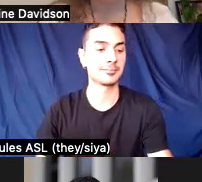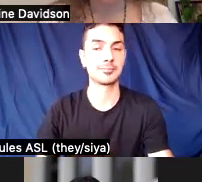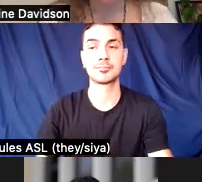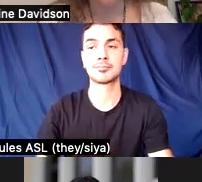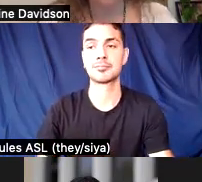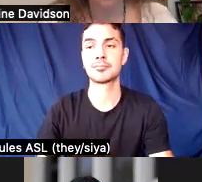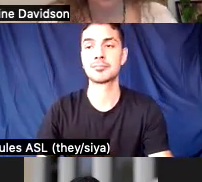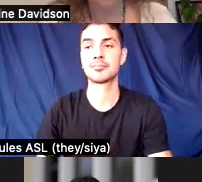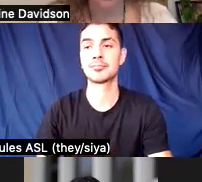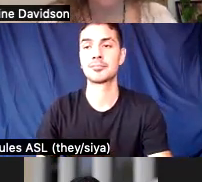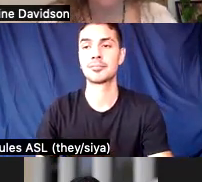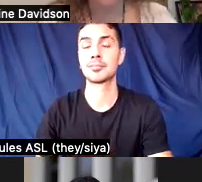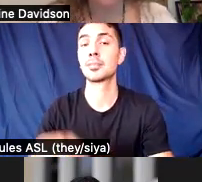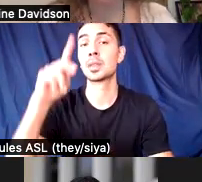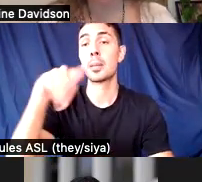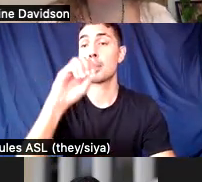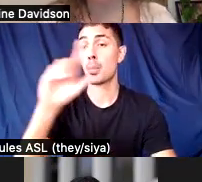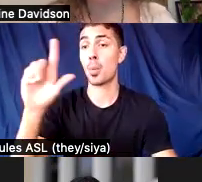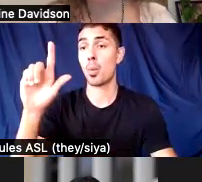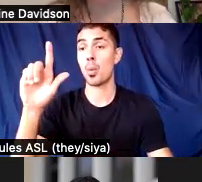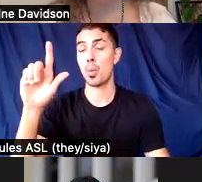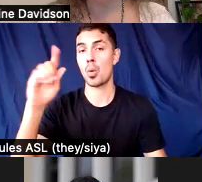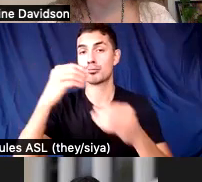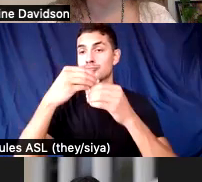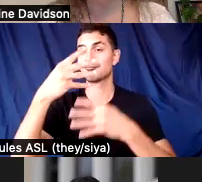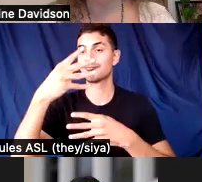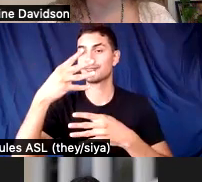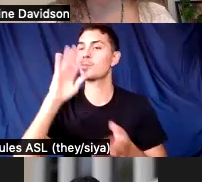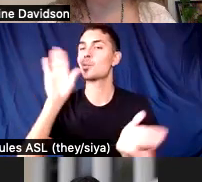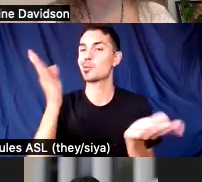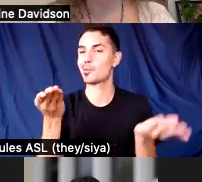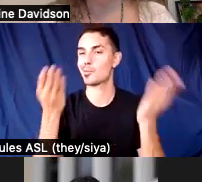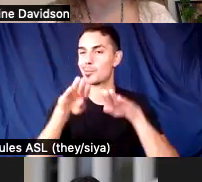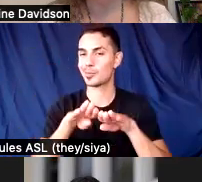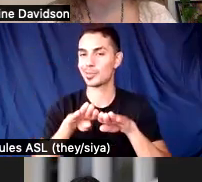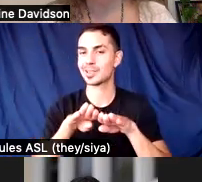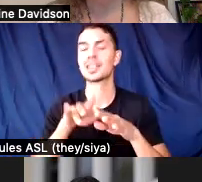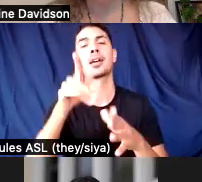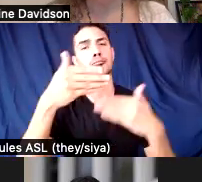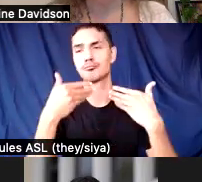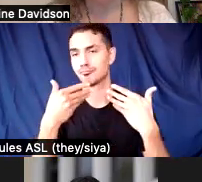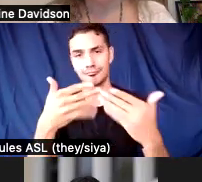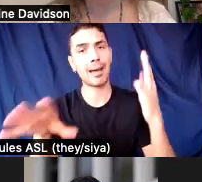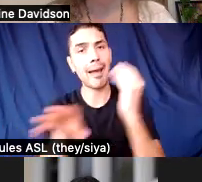Okay, so the poll, I will go ahead and end it. You're welcome to add your favorite